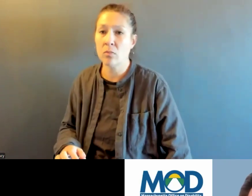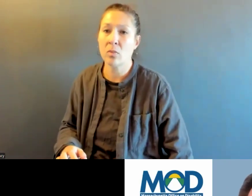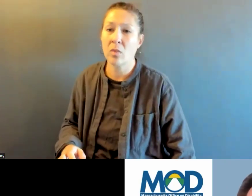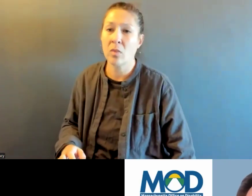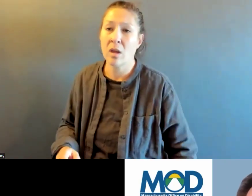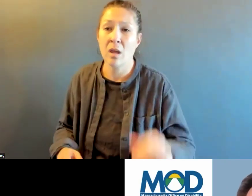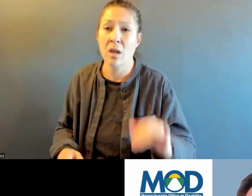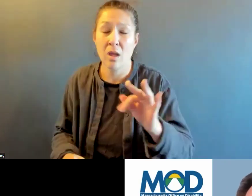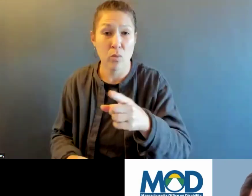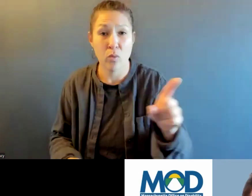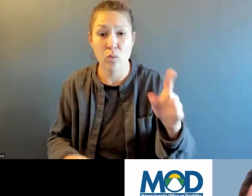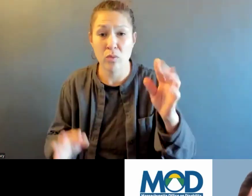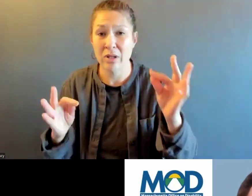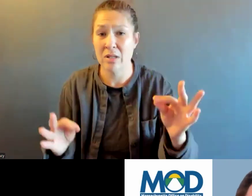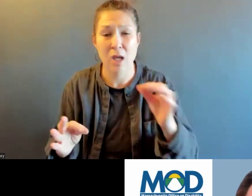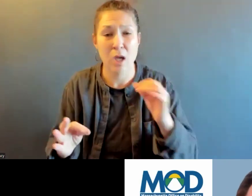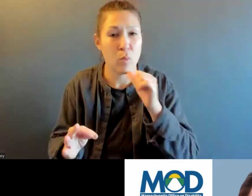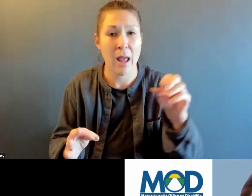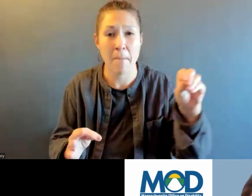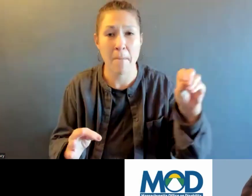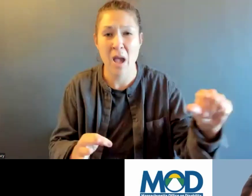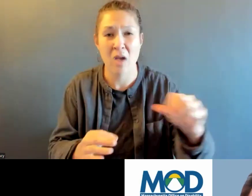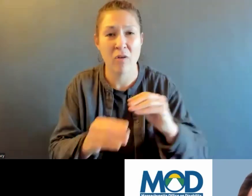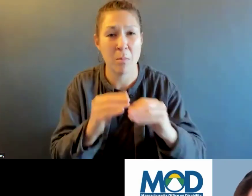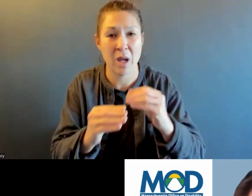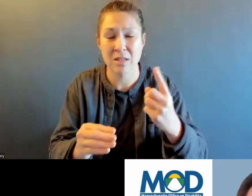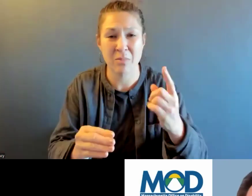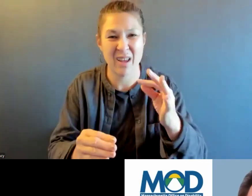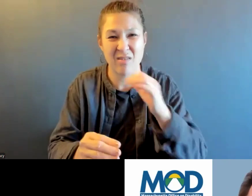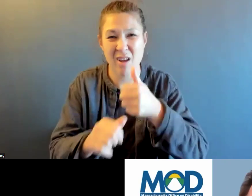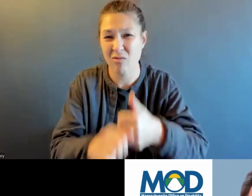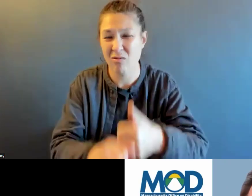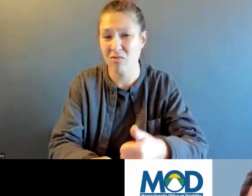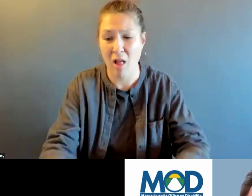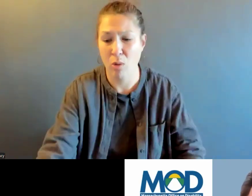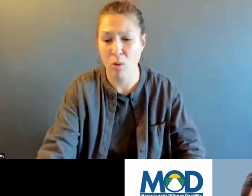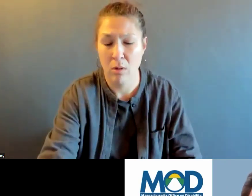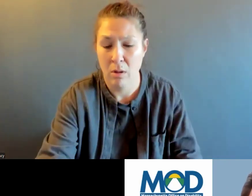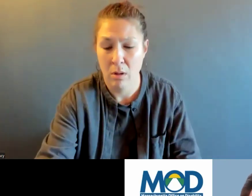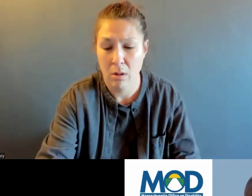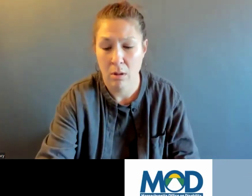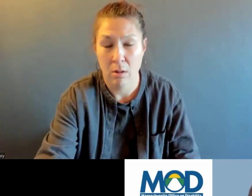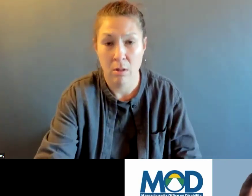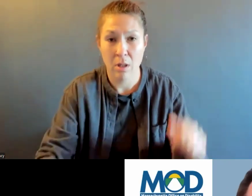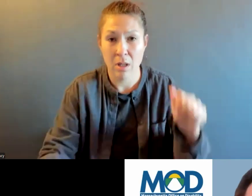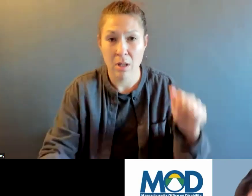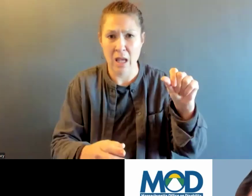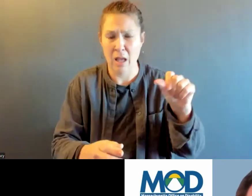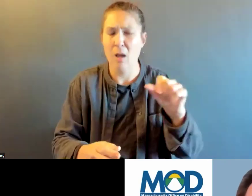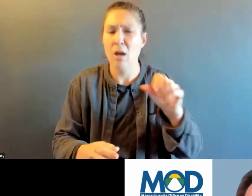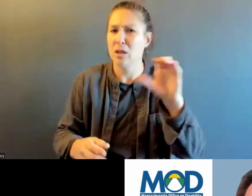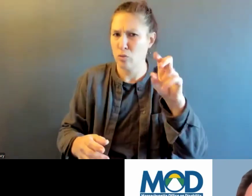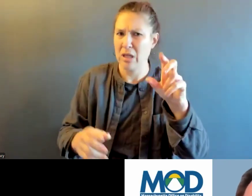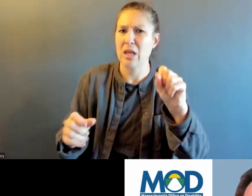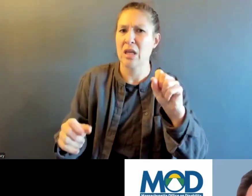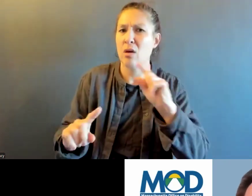not going to fund a repair of something that's not compliant, that is definitely within the control of the commission, but commissions can do